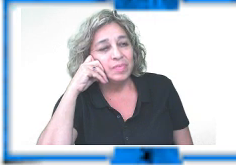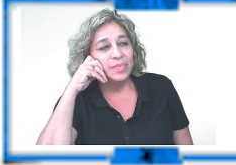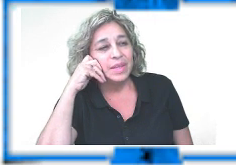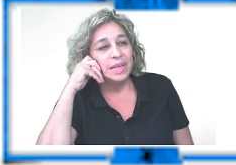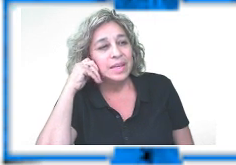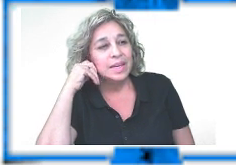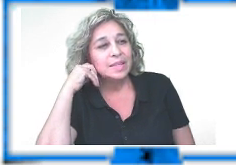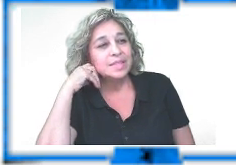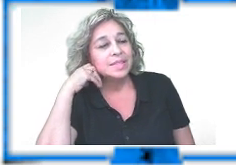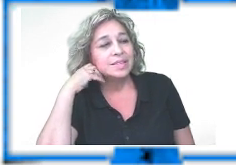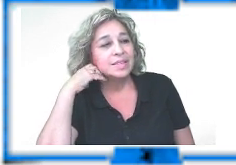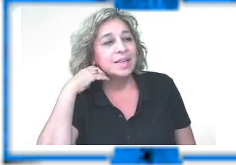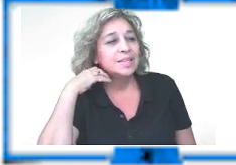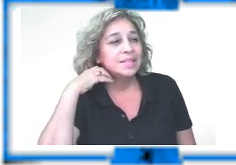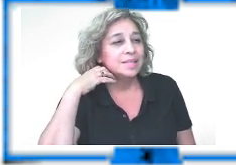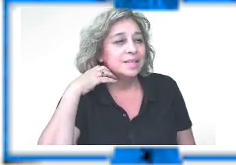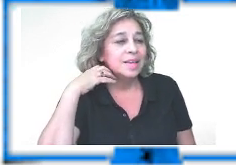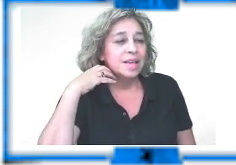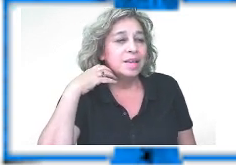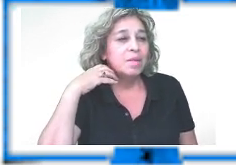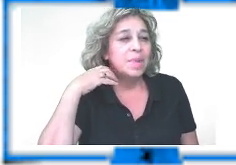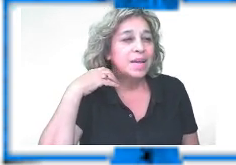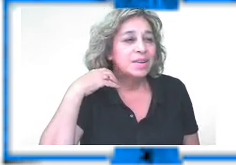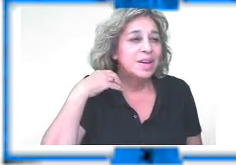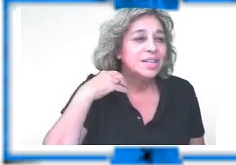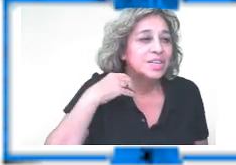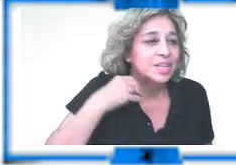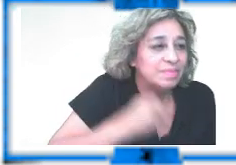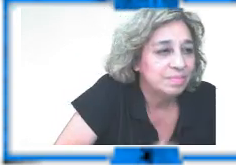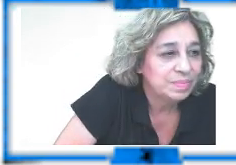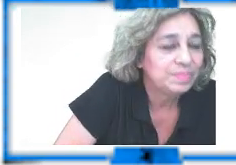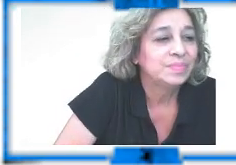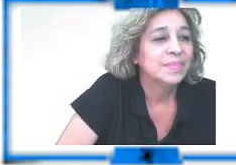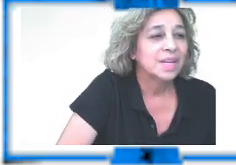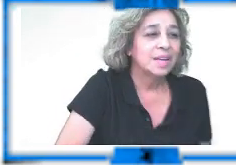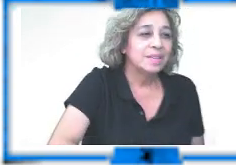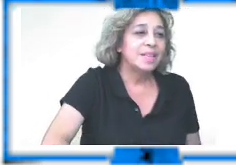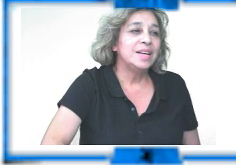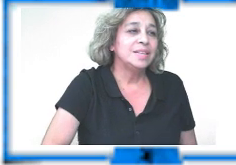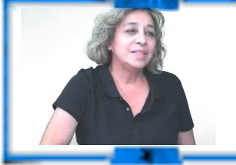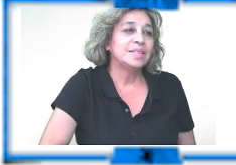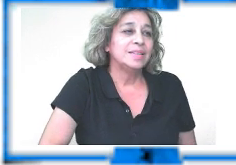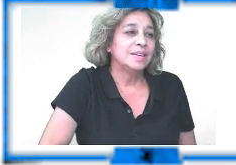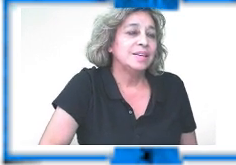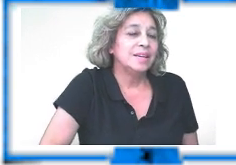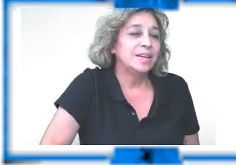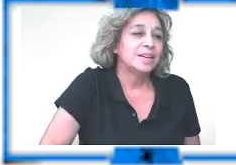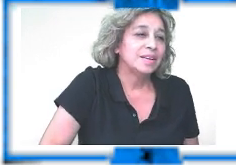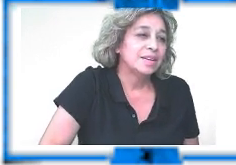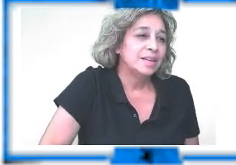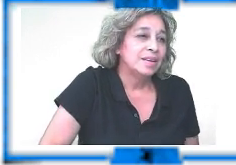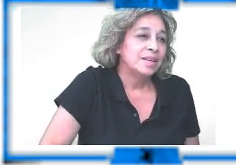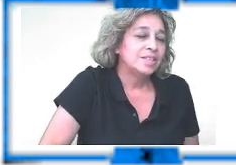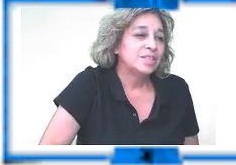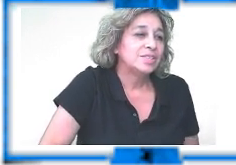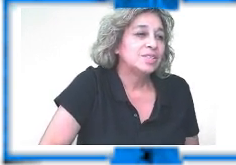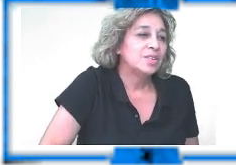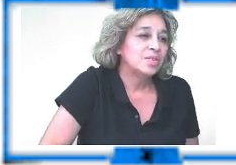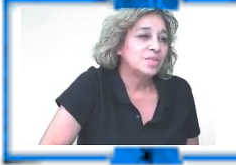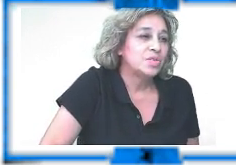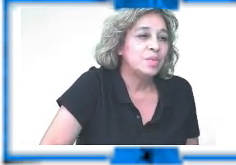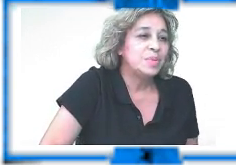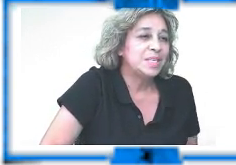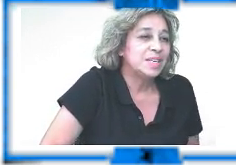future. It's a migration that is in.